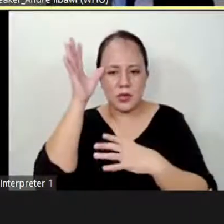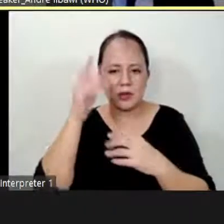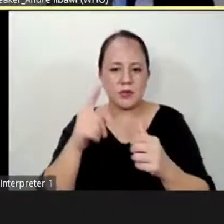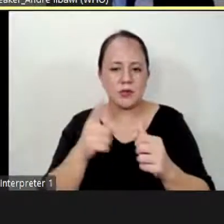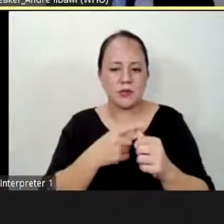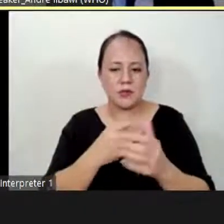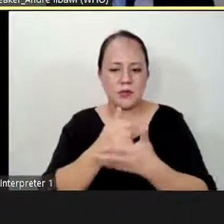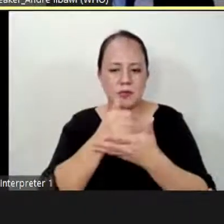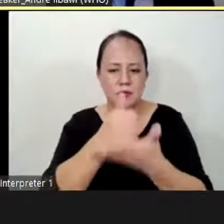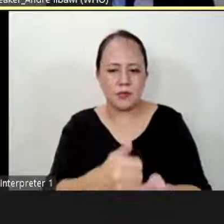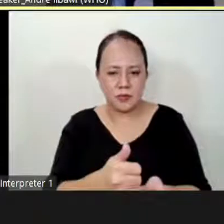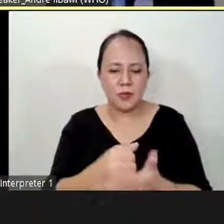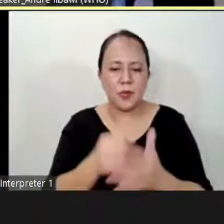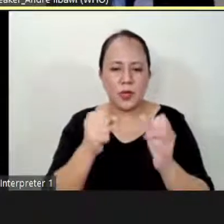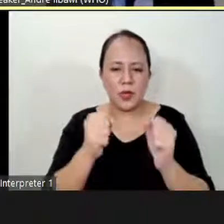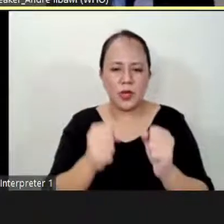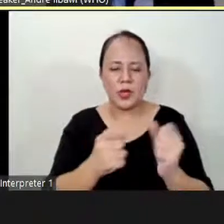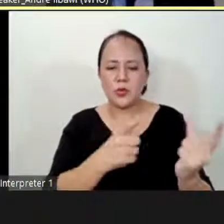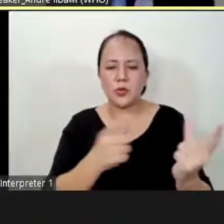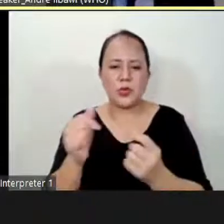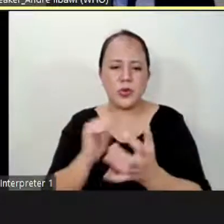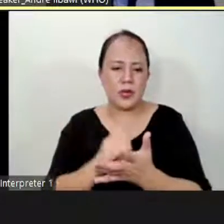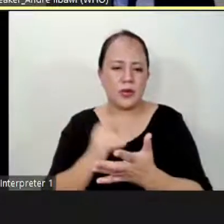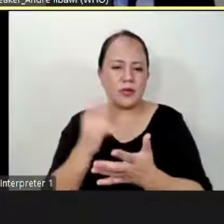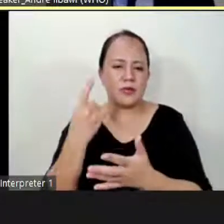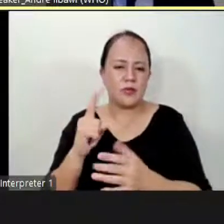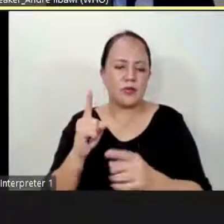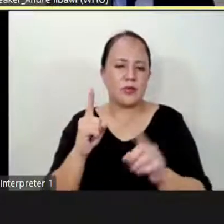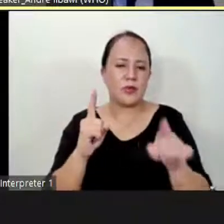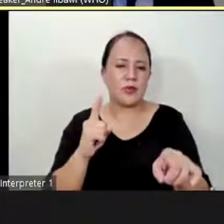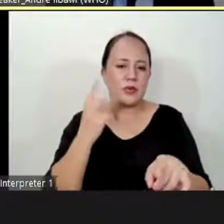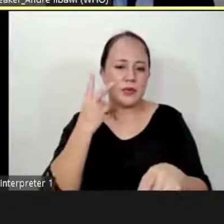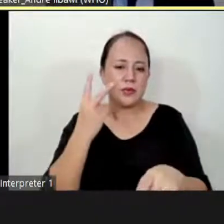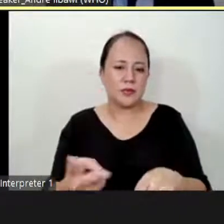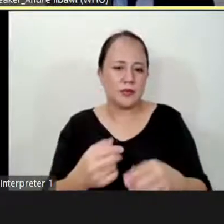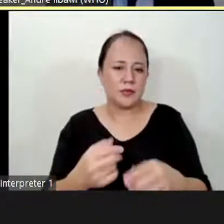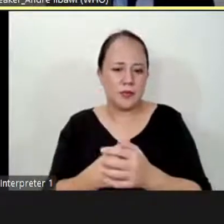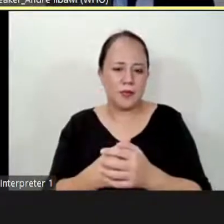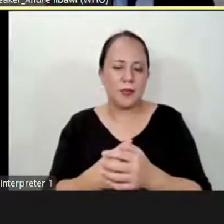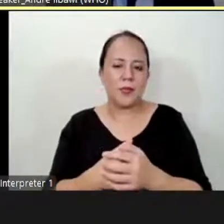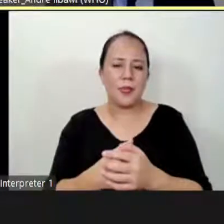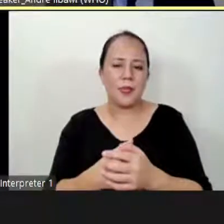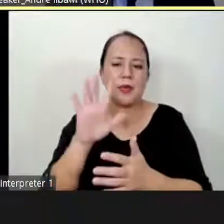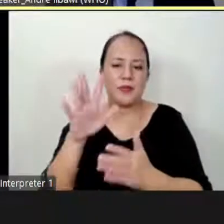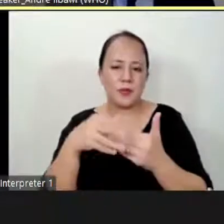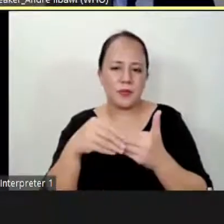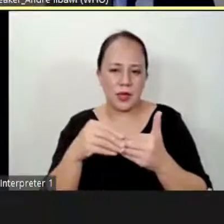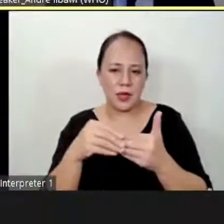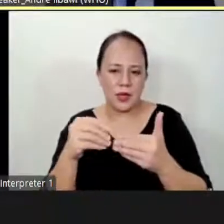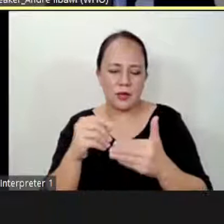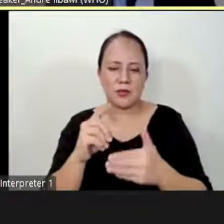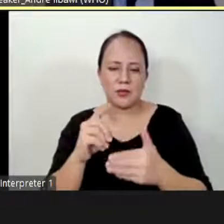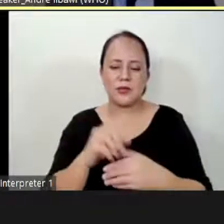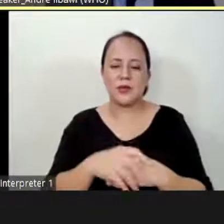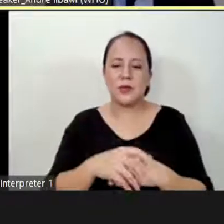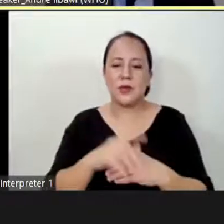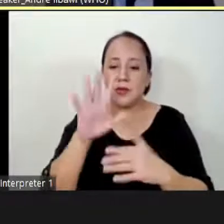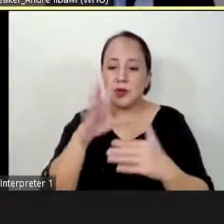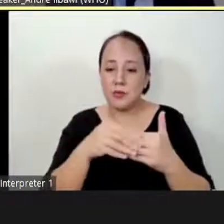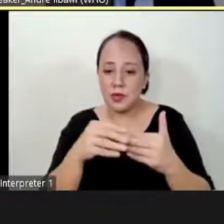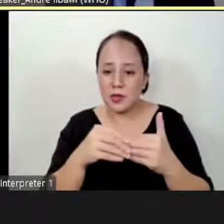interventions, we could do all of that for, as we are rightly seeing, $5 per capita. $5 per